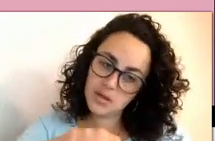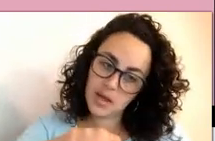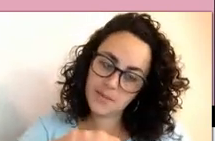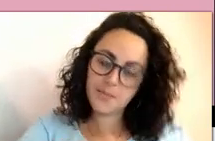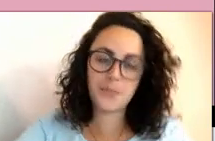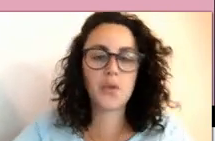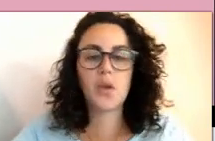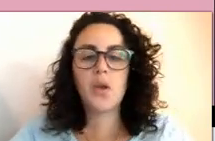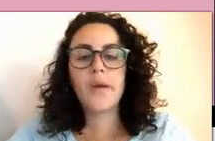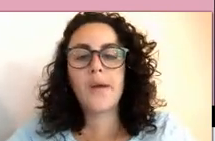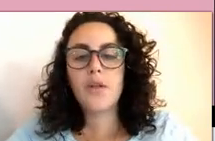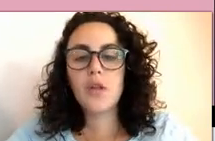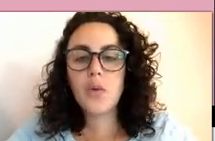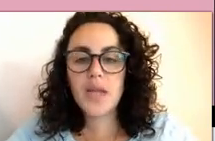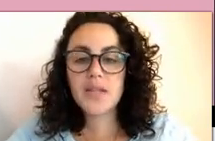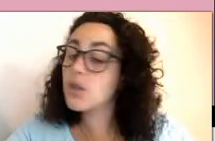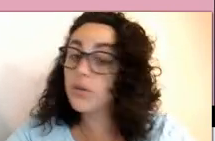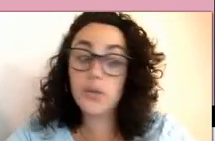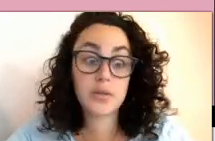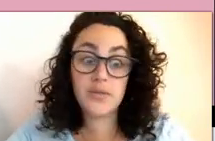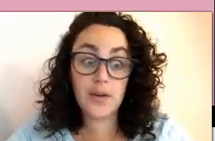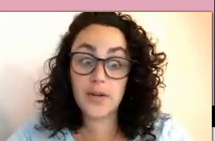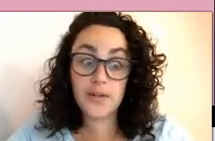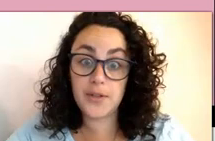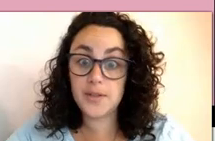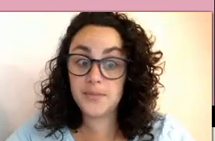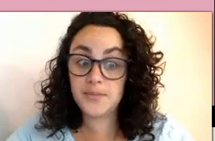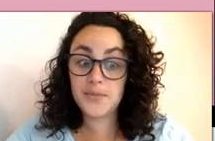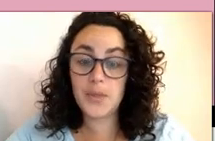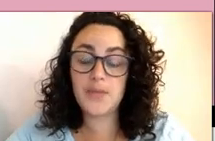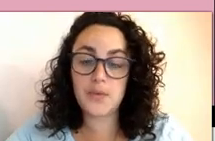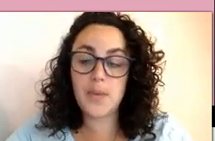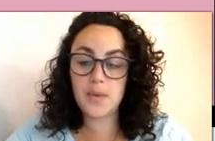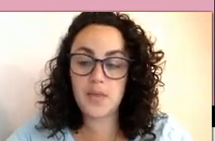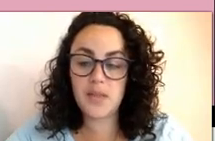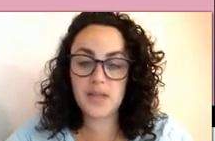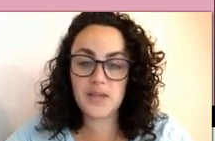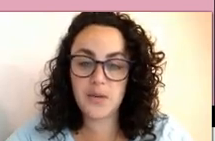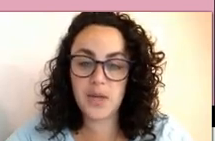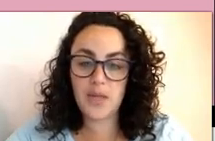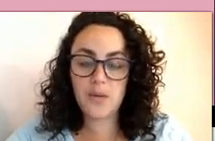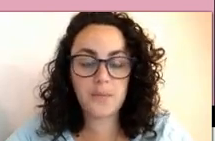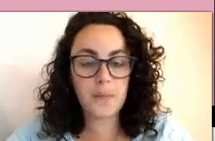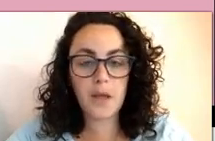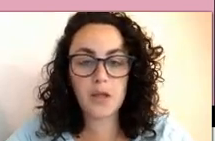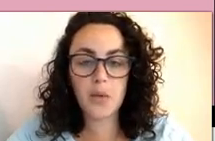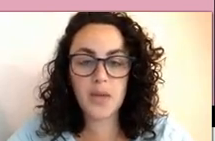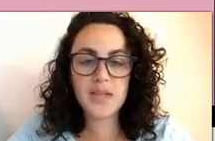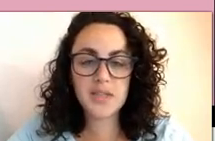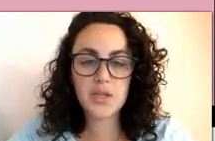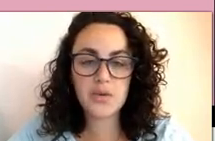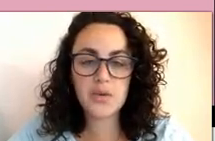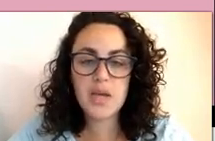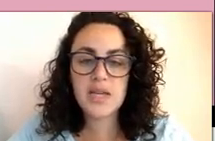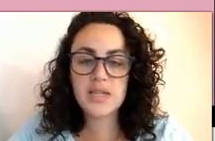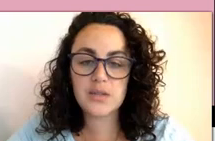a little line. A lowercase q looks very different, so we have to remember that these guys go together. A